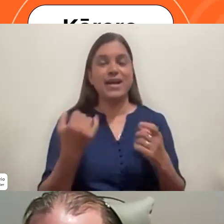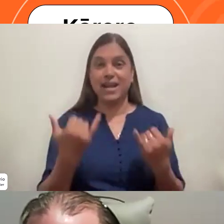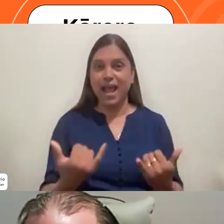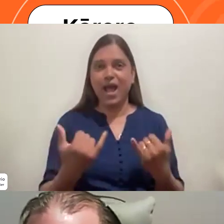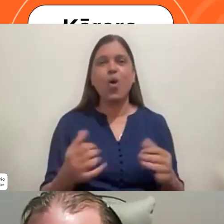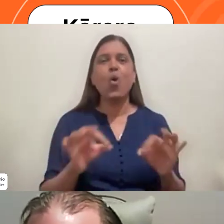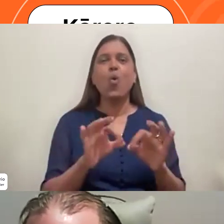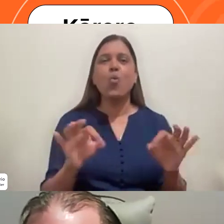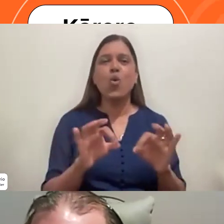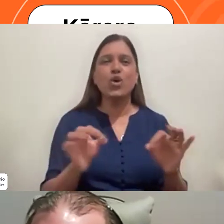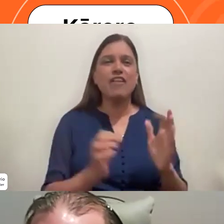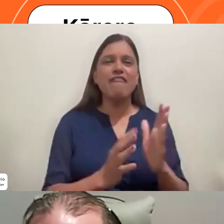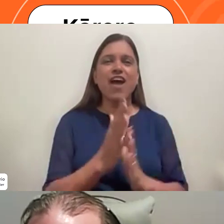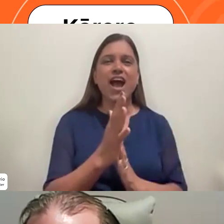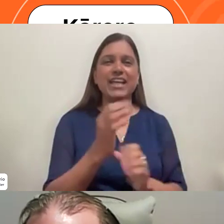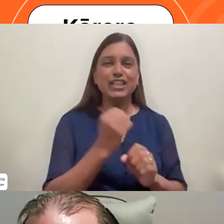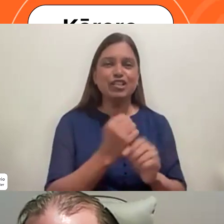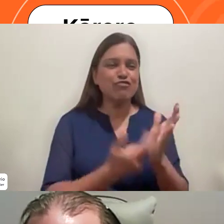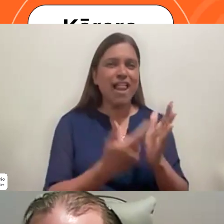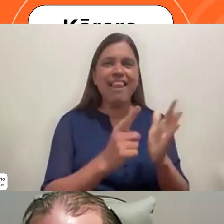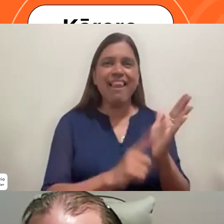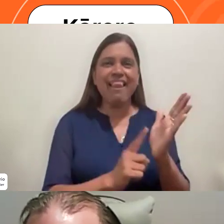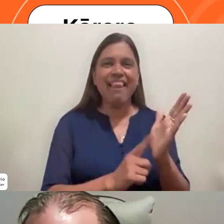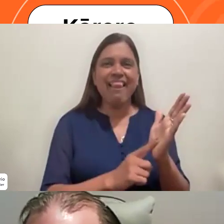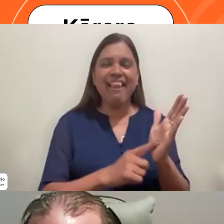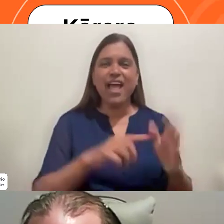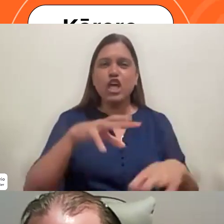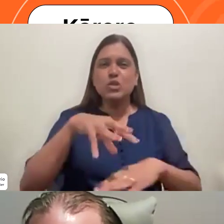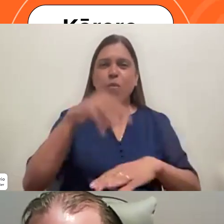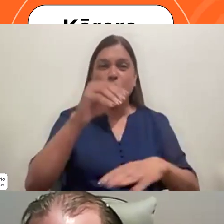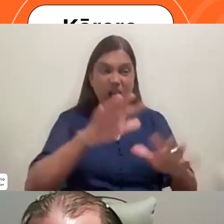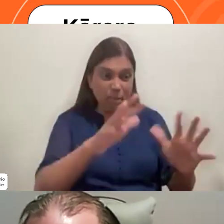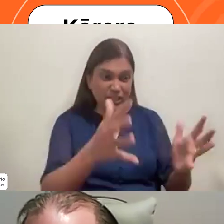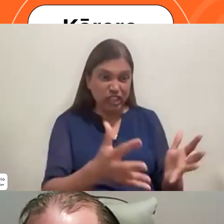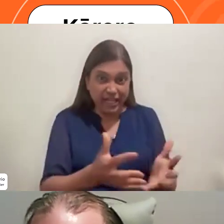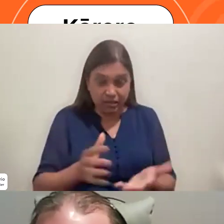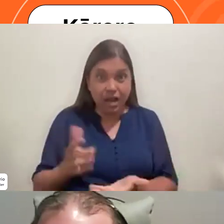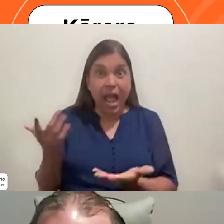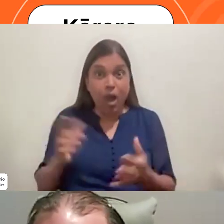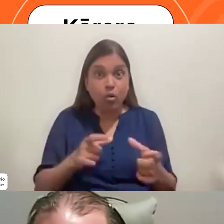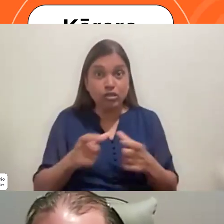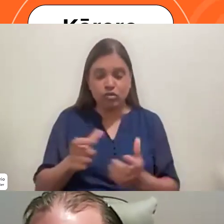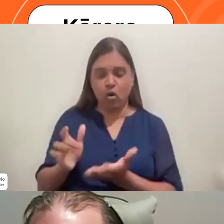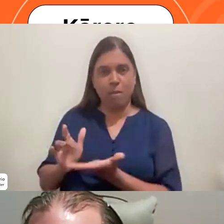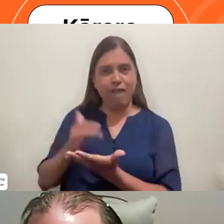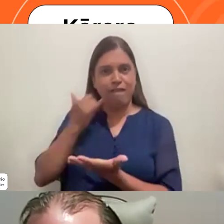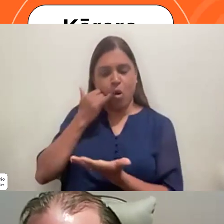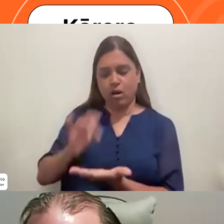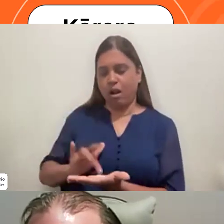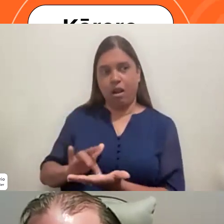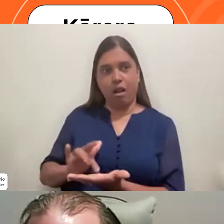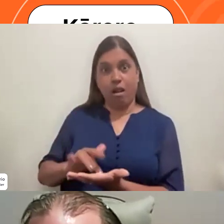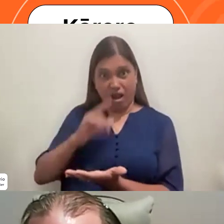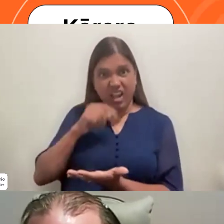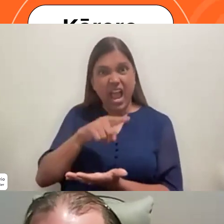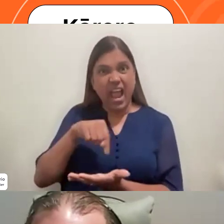I control with my phone. So I can monitor that and adjust the temperatures and cook on there.